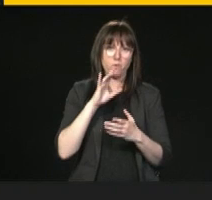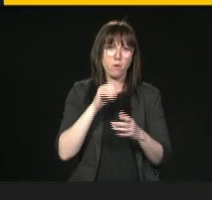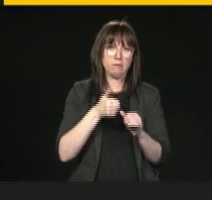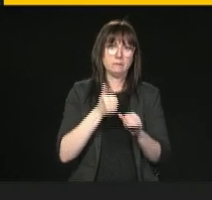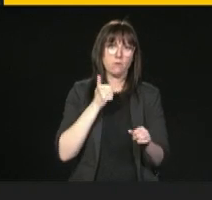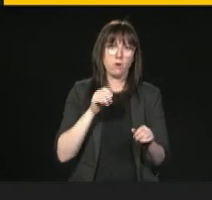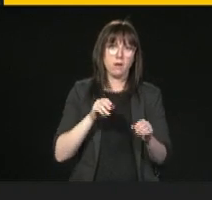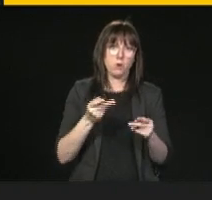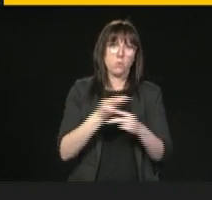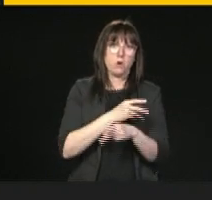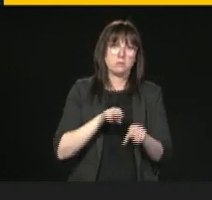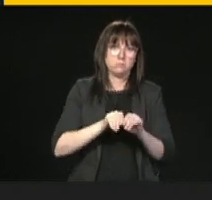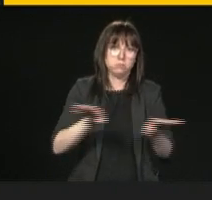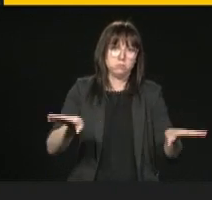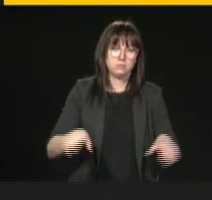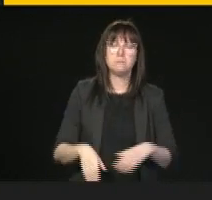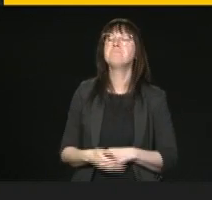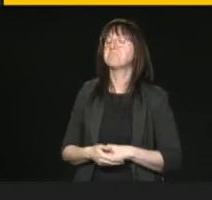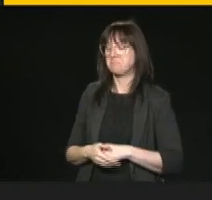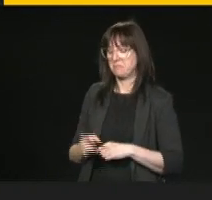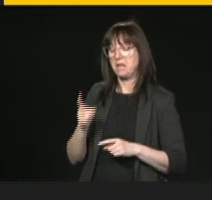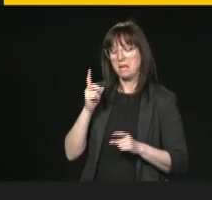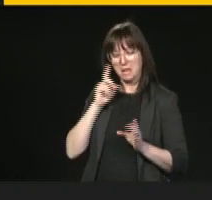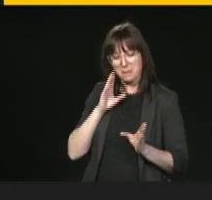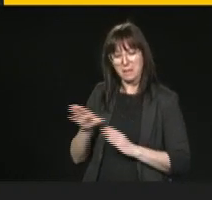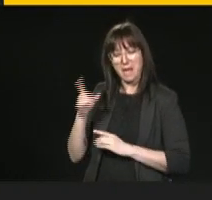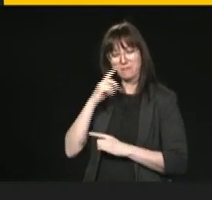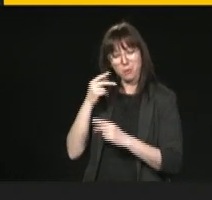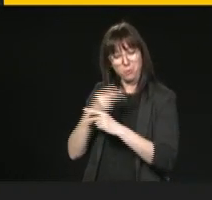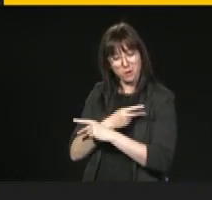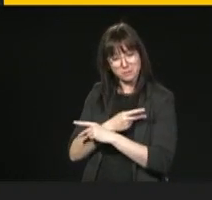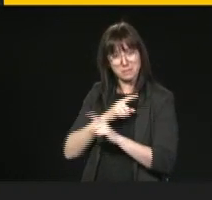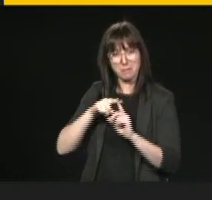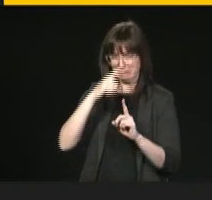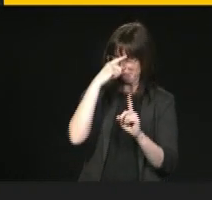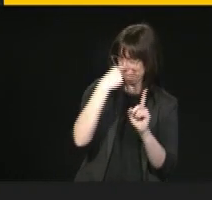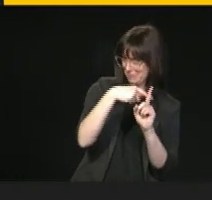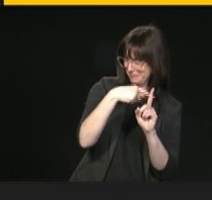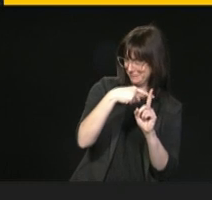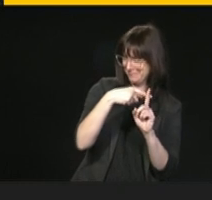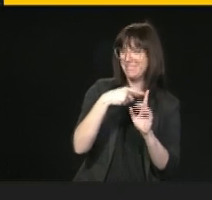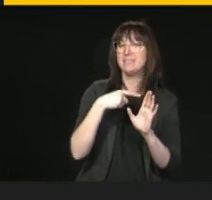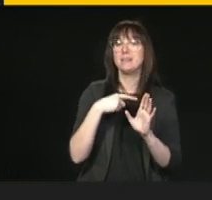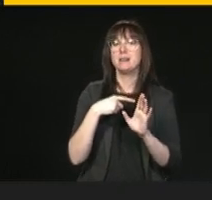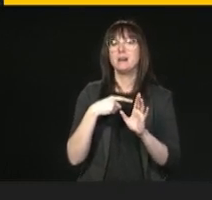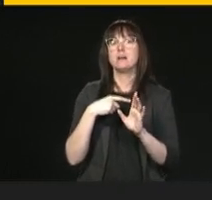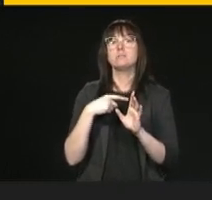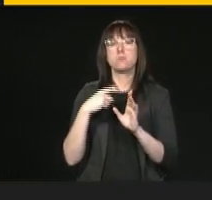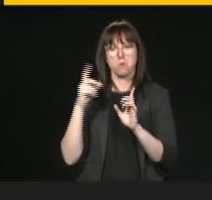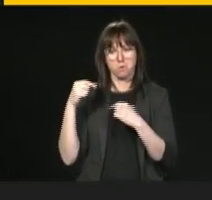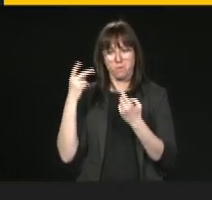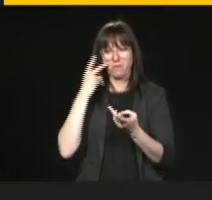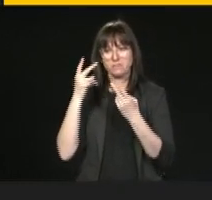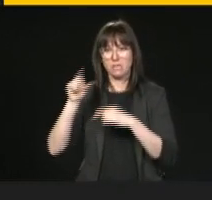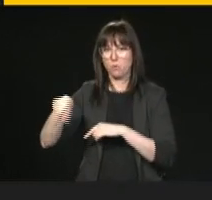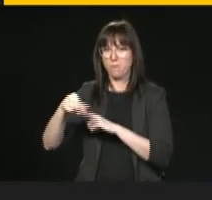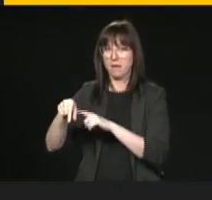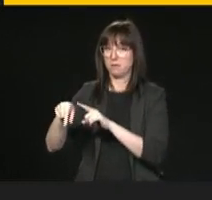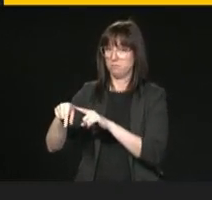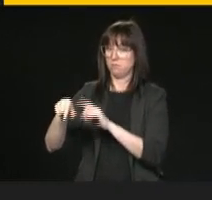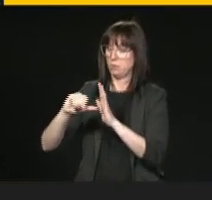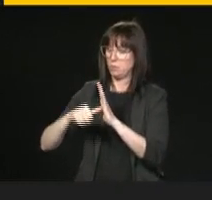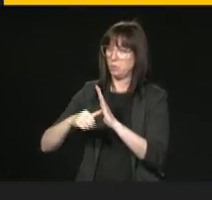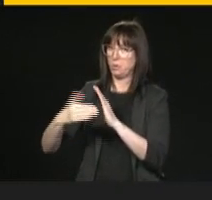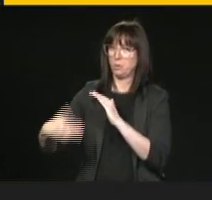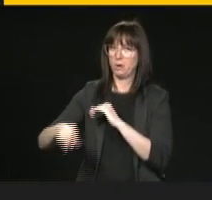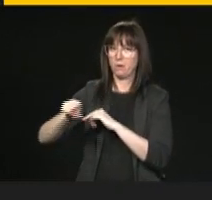hope for the best. In terms of the worst is that we've already seen experience in Quebec, where they've had a spike in cases. Part of